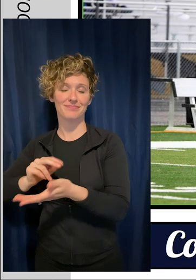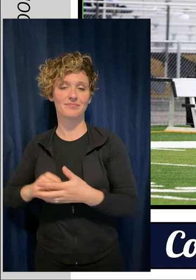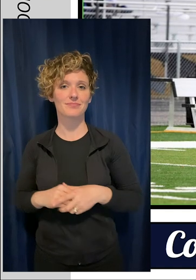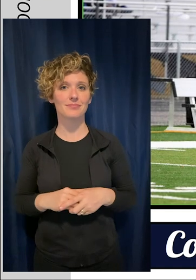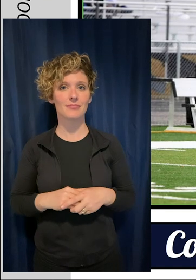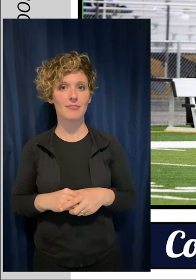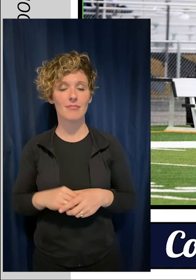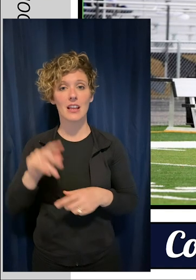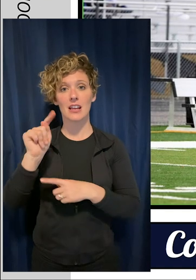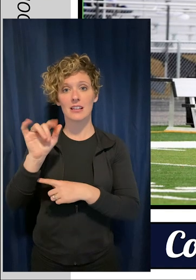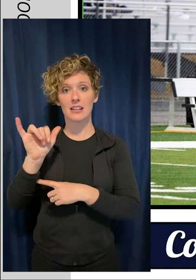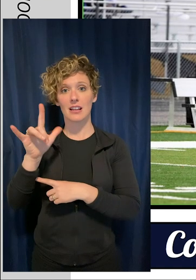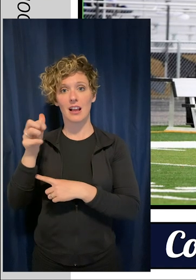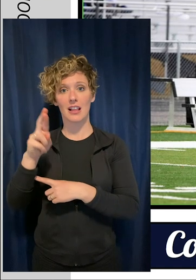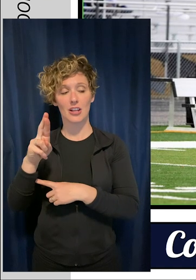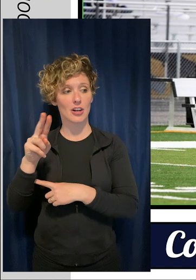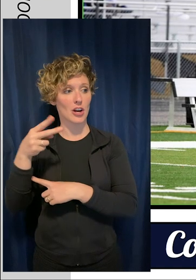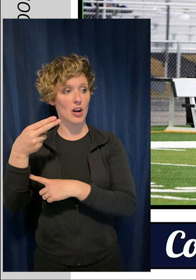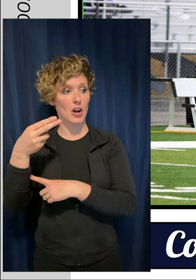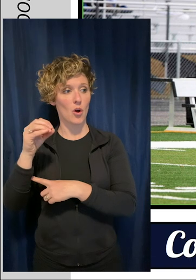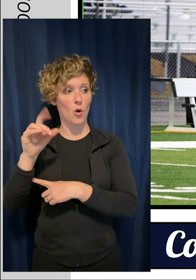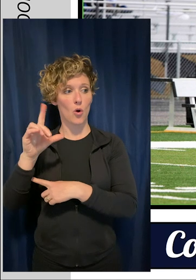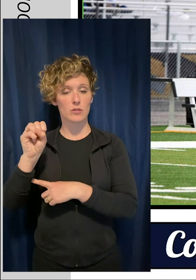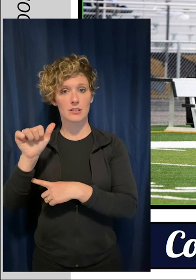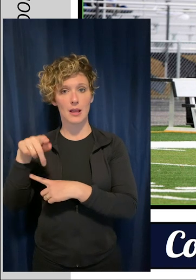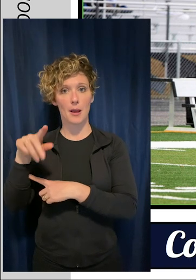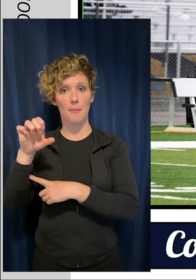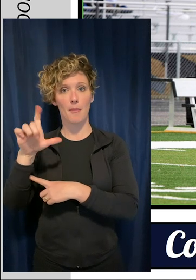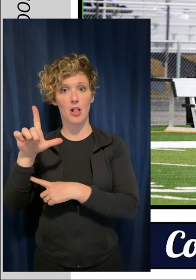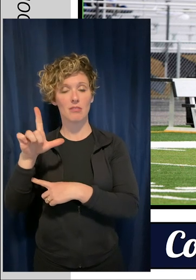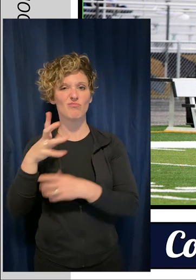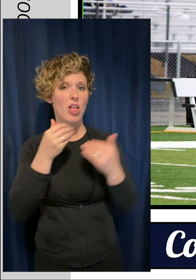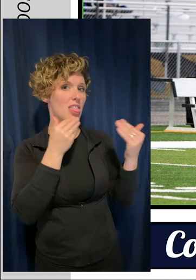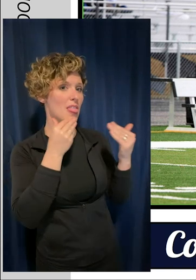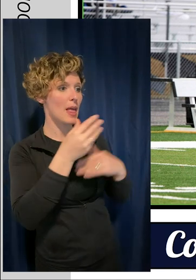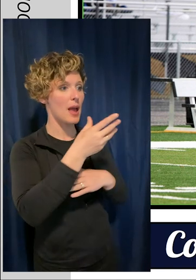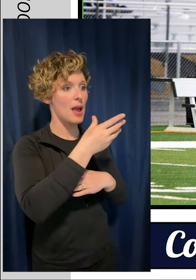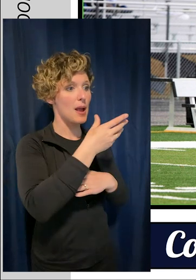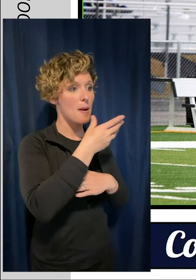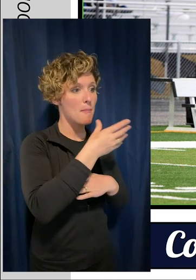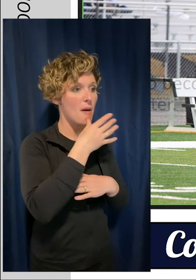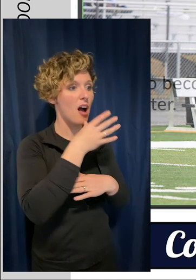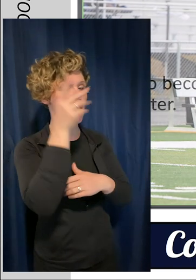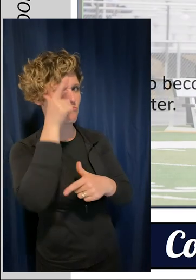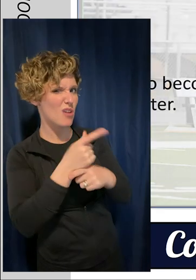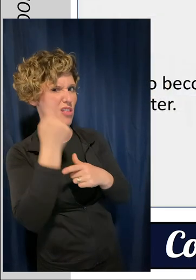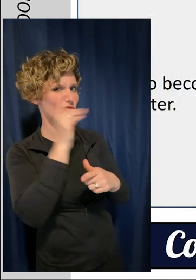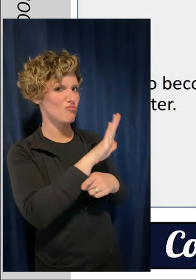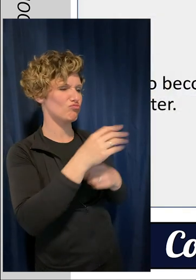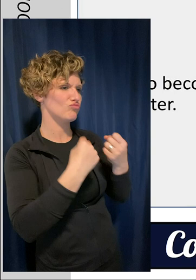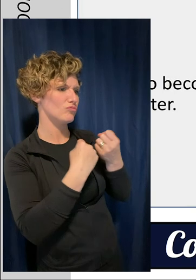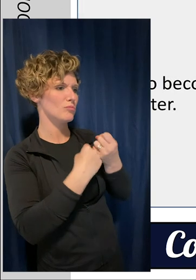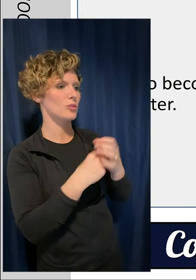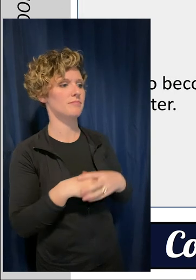Tyler Holsapple would like to thank his mom and his brother for all of their support, as well as Mr. Cans and Mrs. Nikki. In the